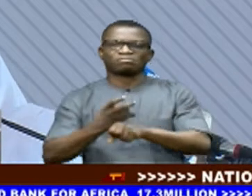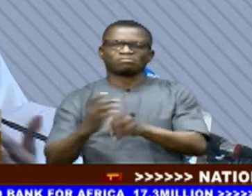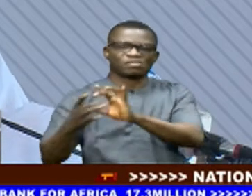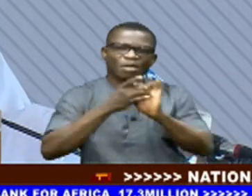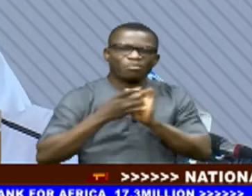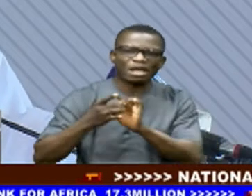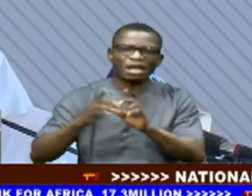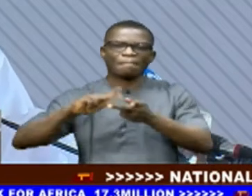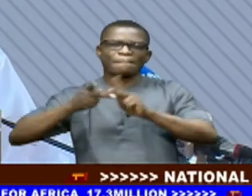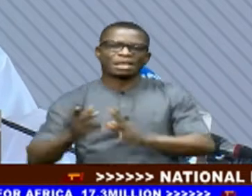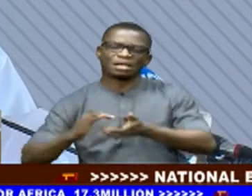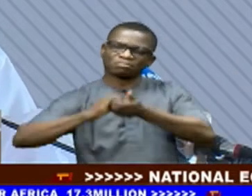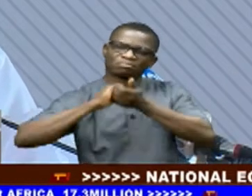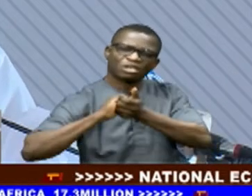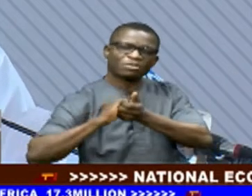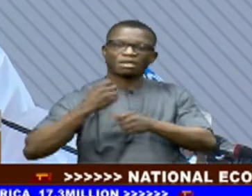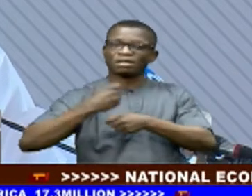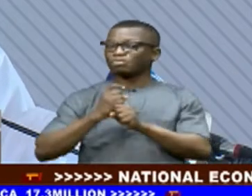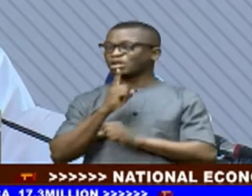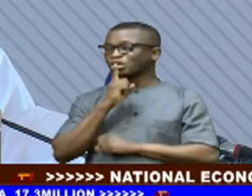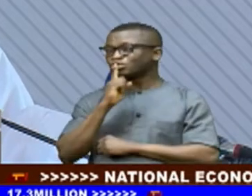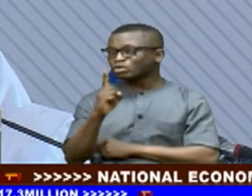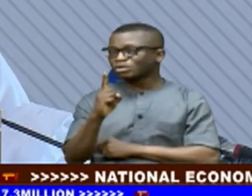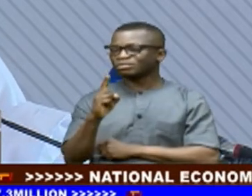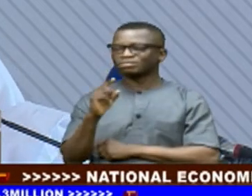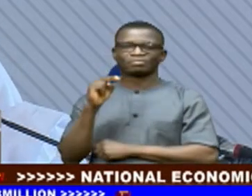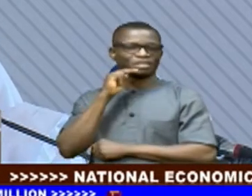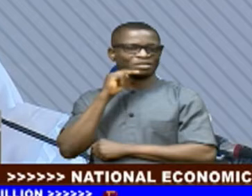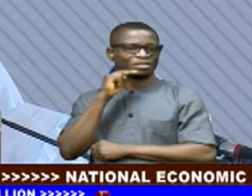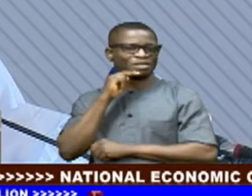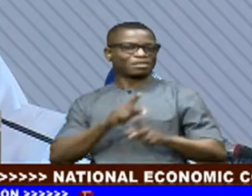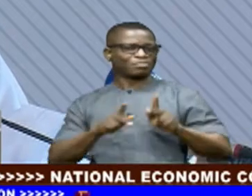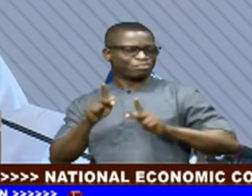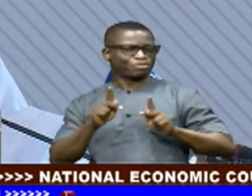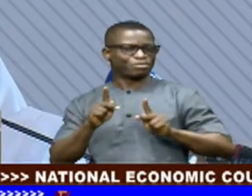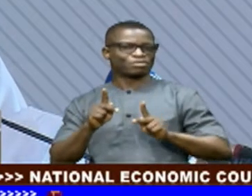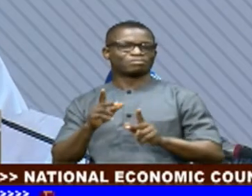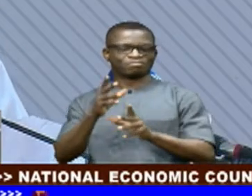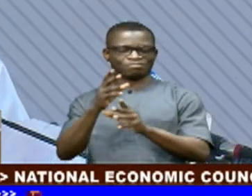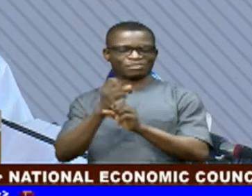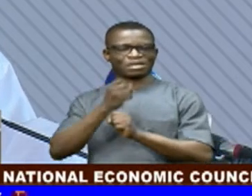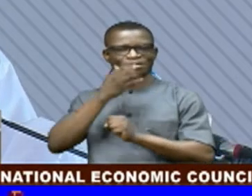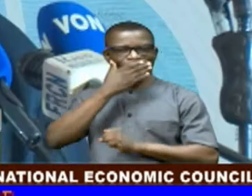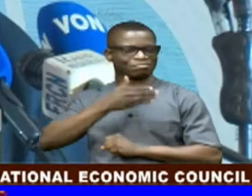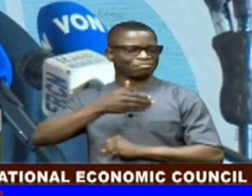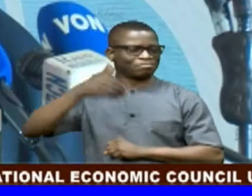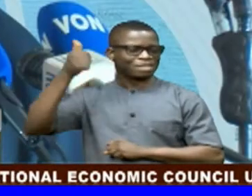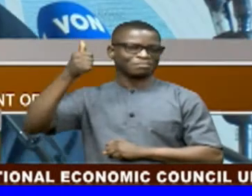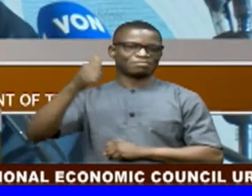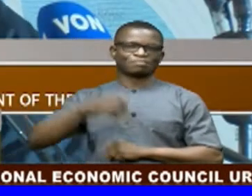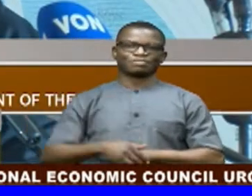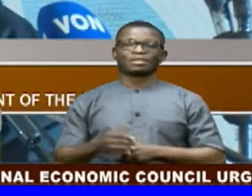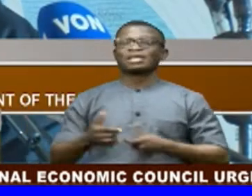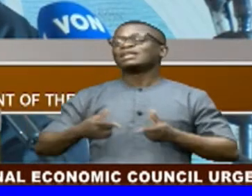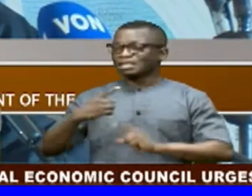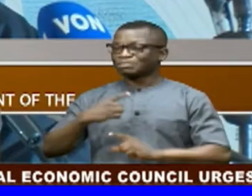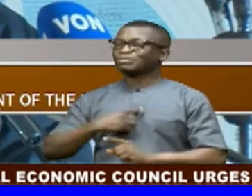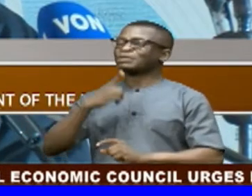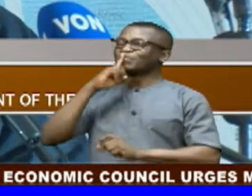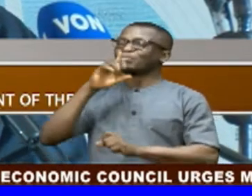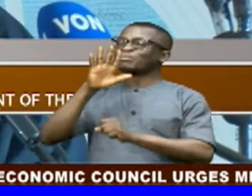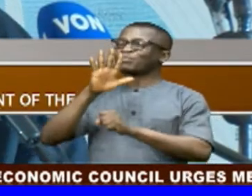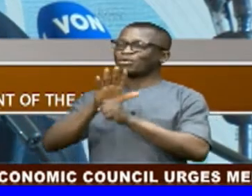to collaborate in ensuring that the Nigerian people get the best out of us. Let me assure you